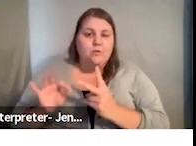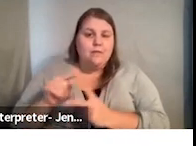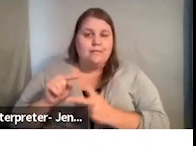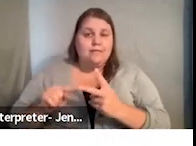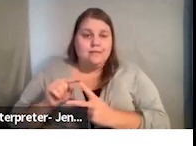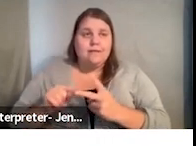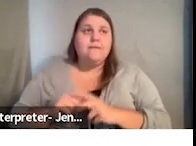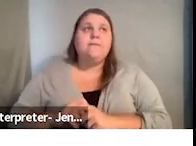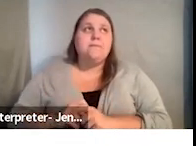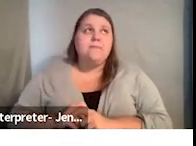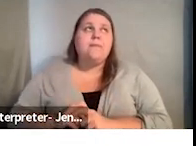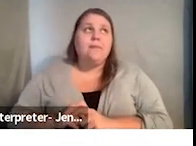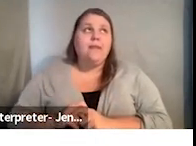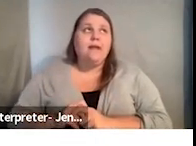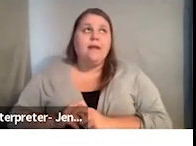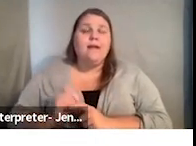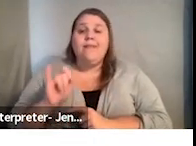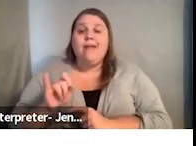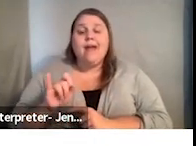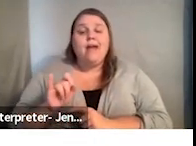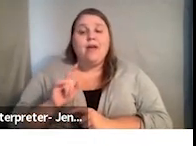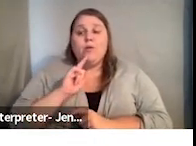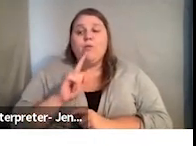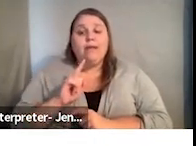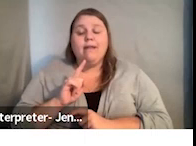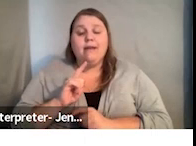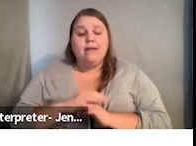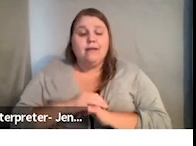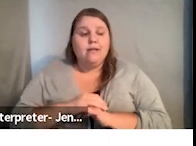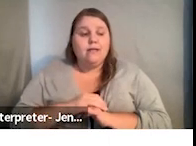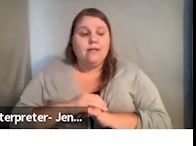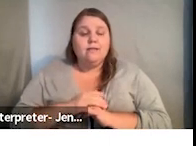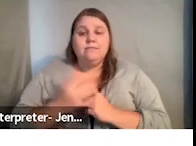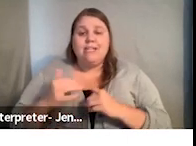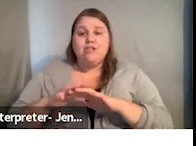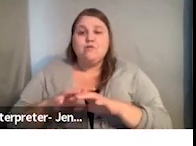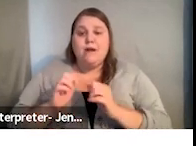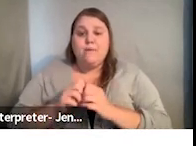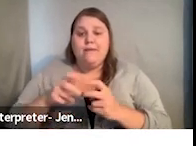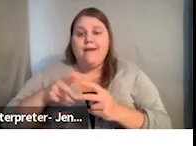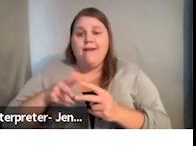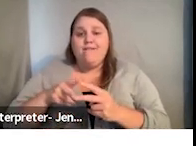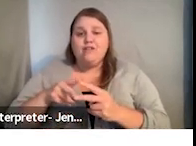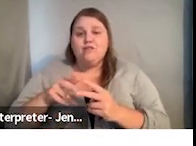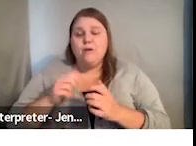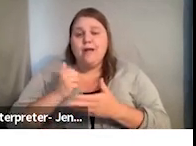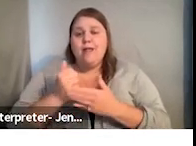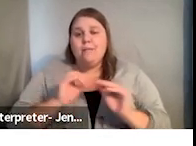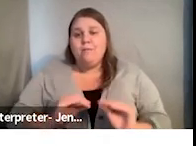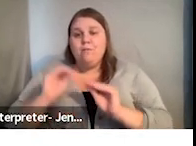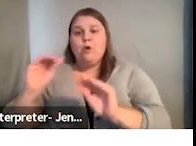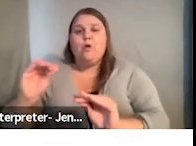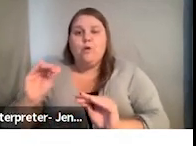And it was really intertwined with that effort to incentivize movement into the